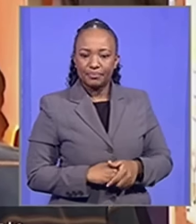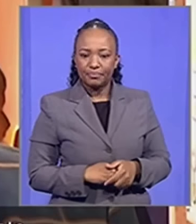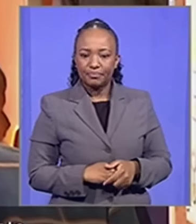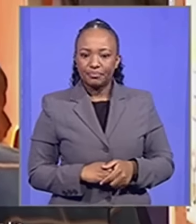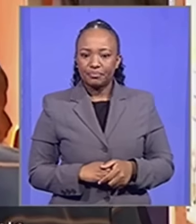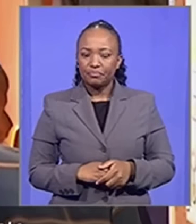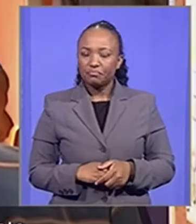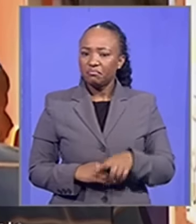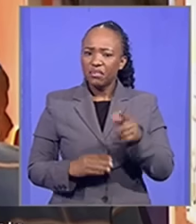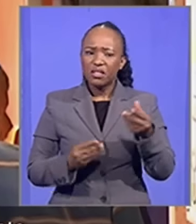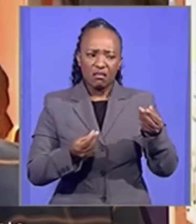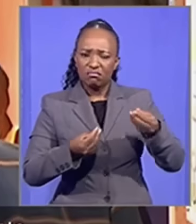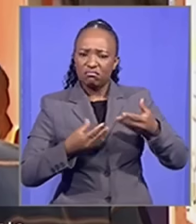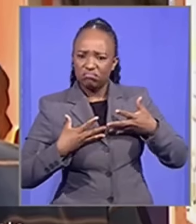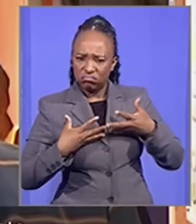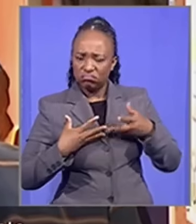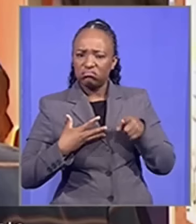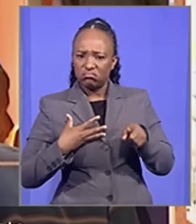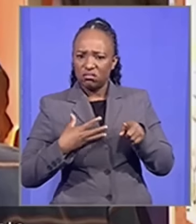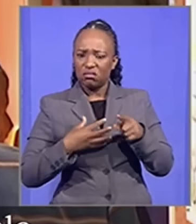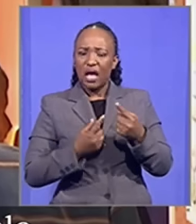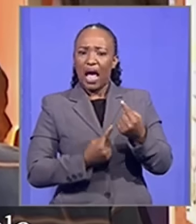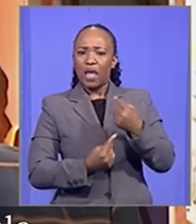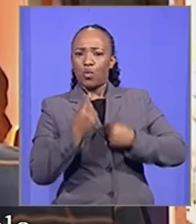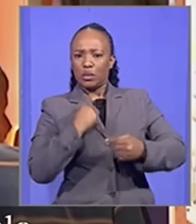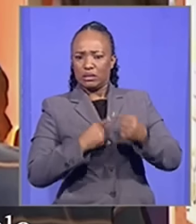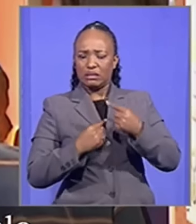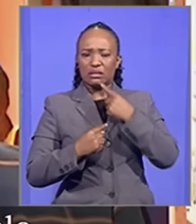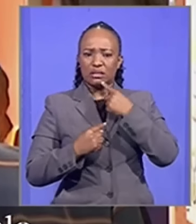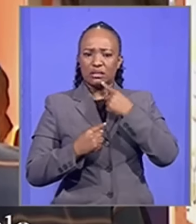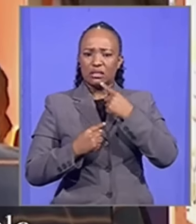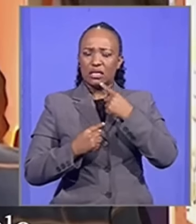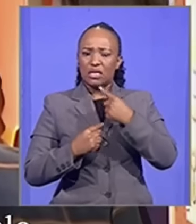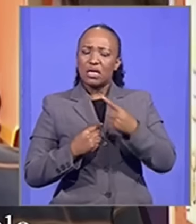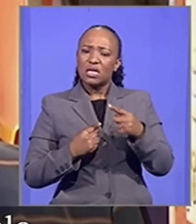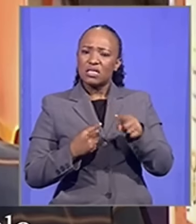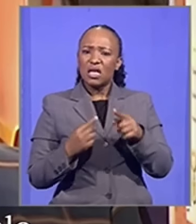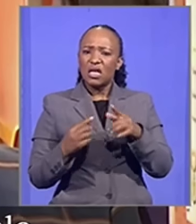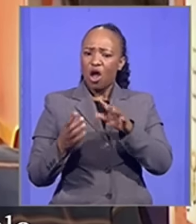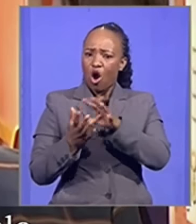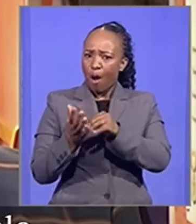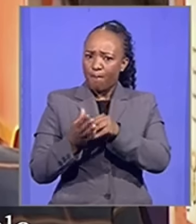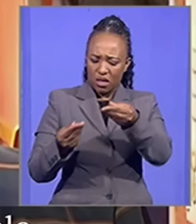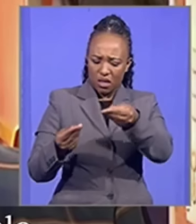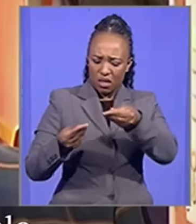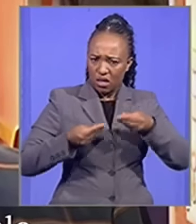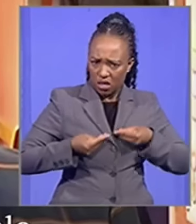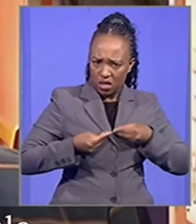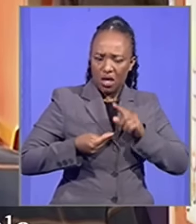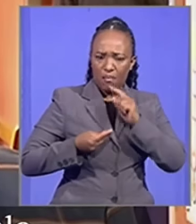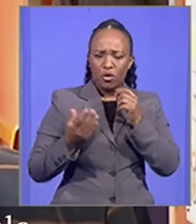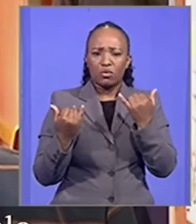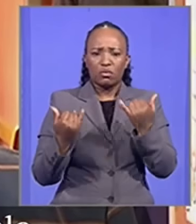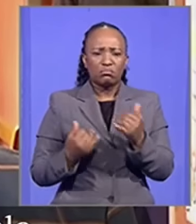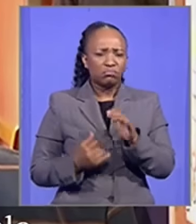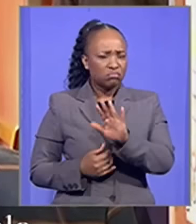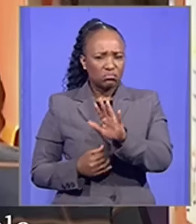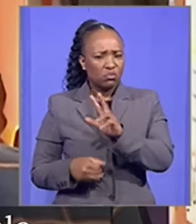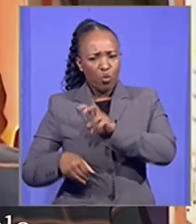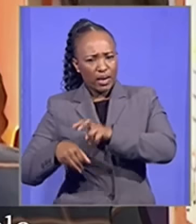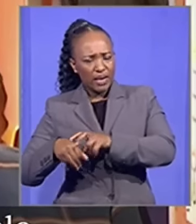as the prosecution with a copy of the affidavit this morning. So we need an ample